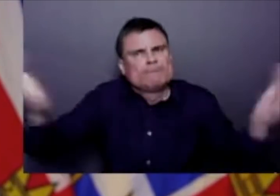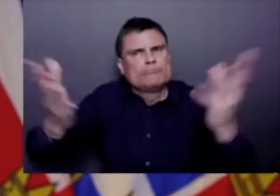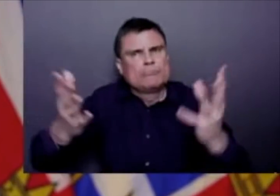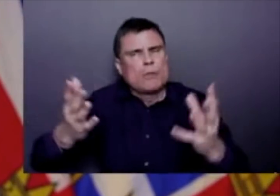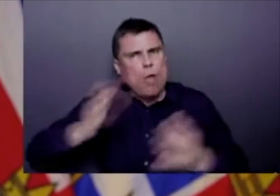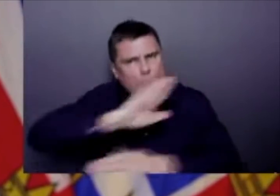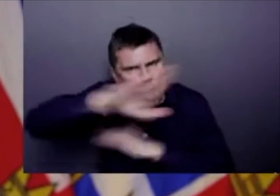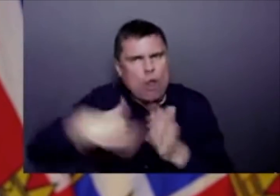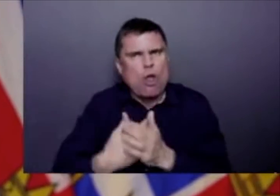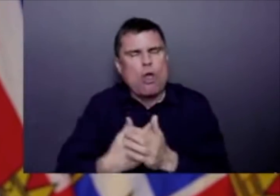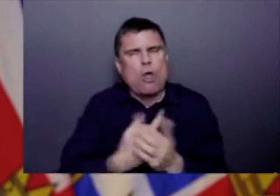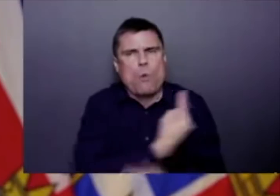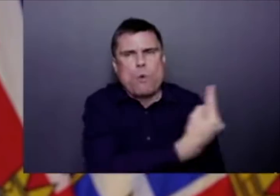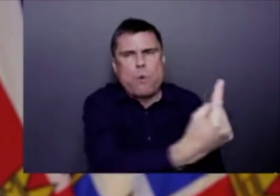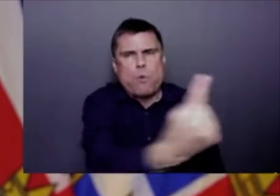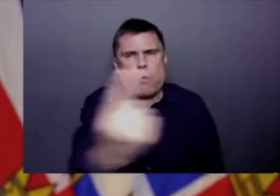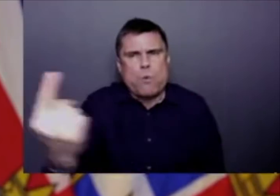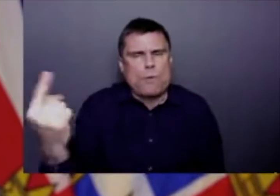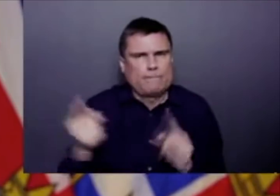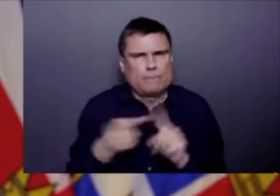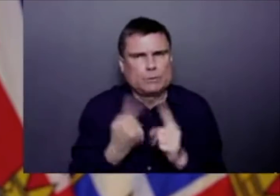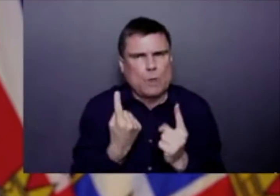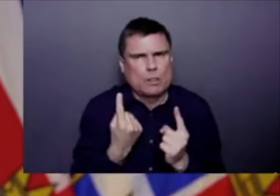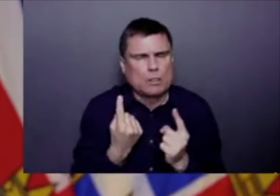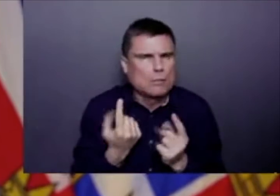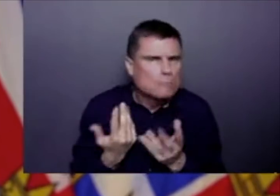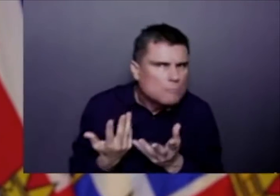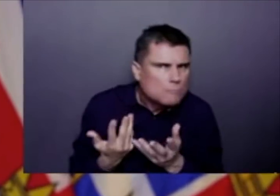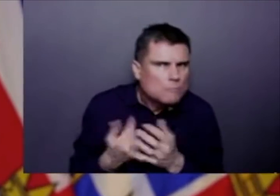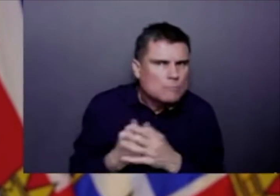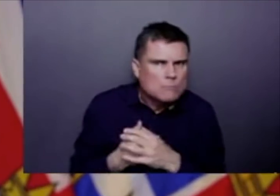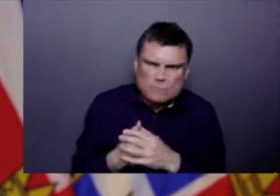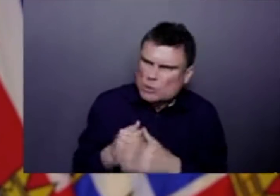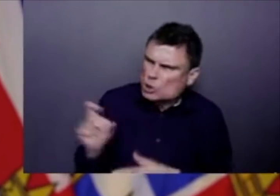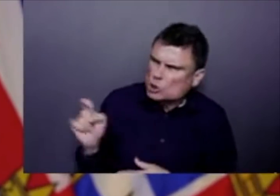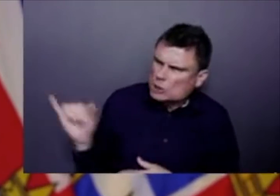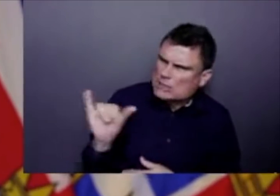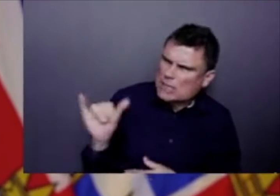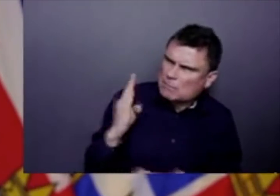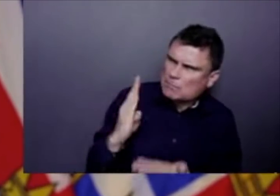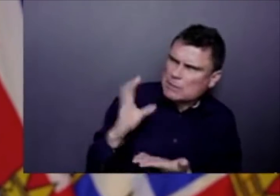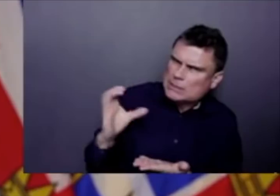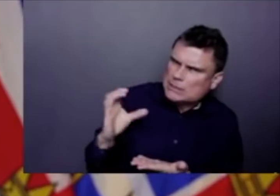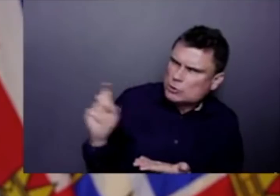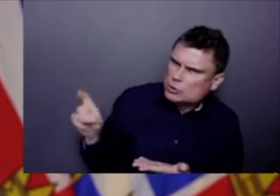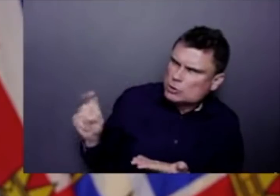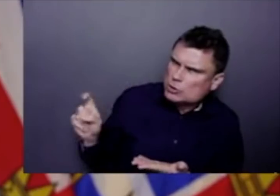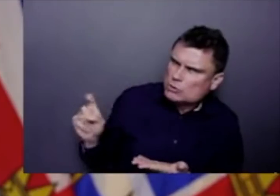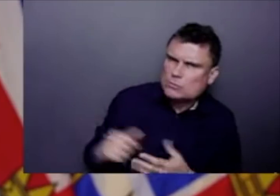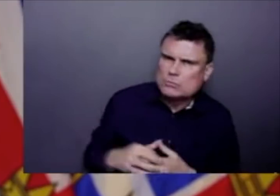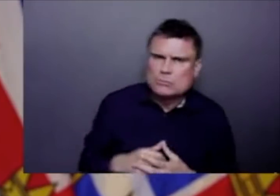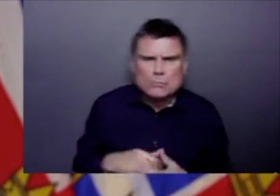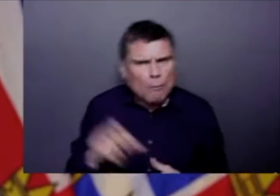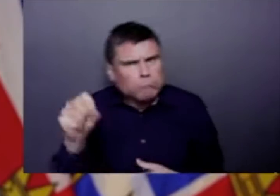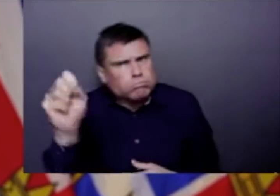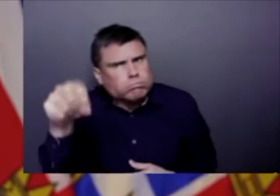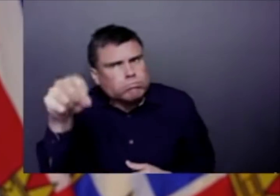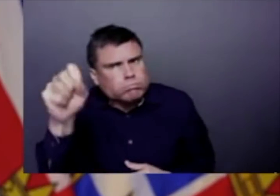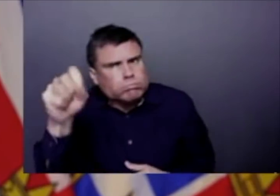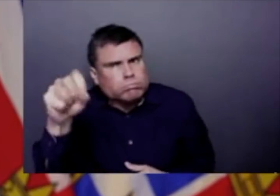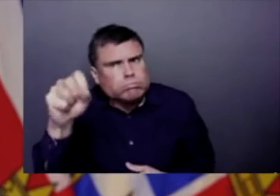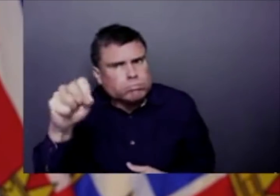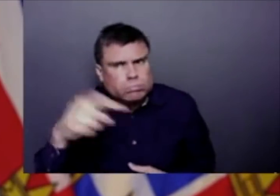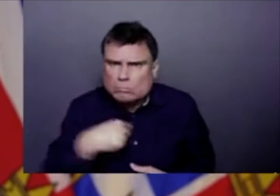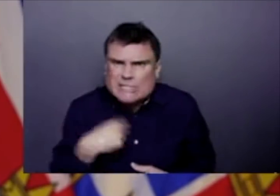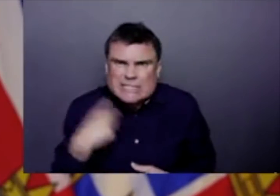currently licensed as a two-dose regimen. We have, from the very beginning, looked at the data that shows that both of these vaccines